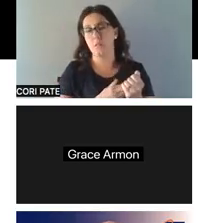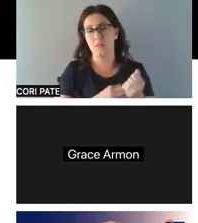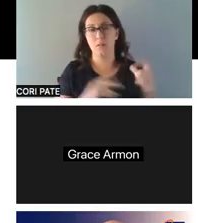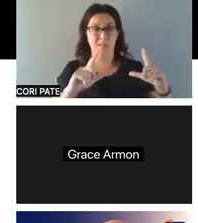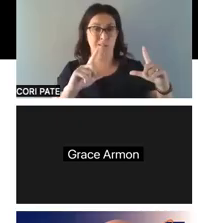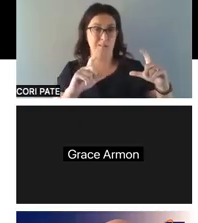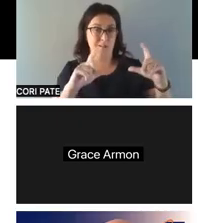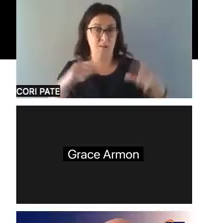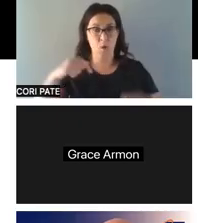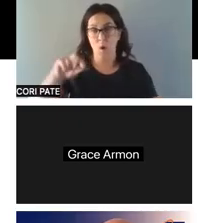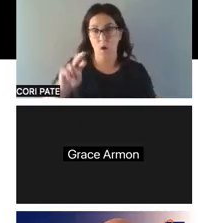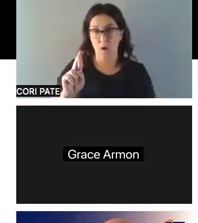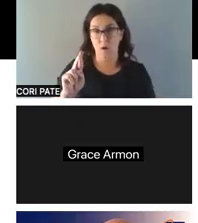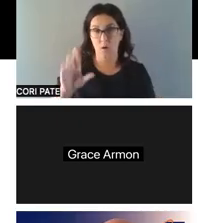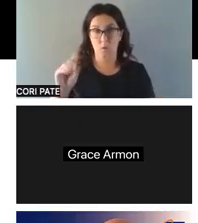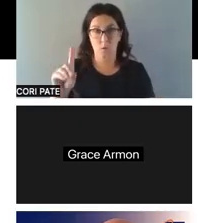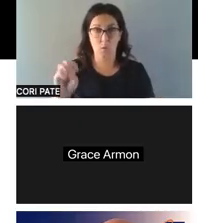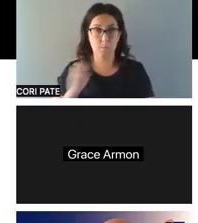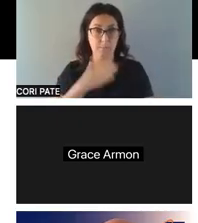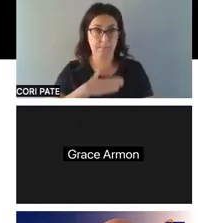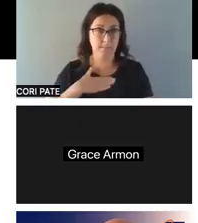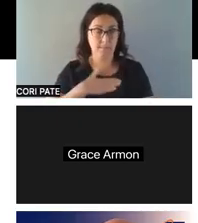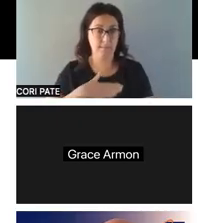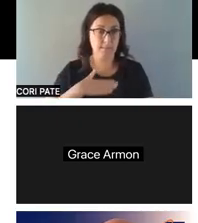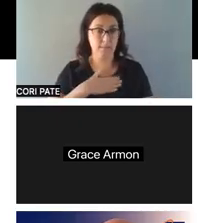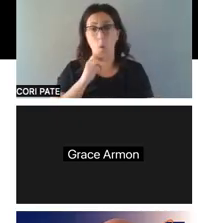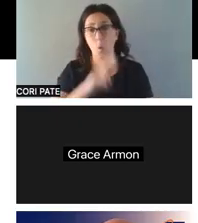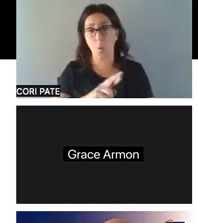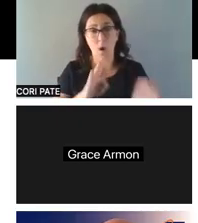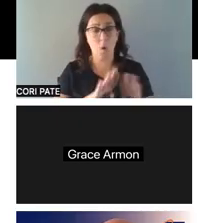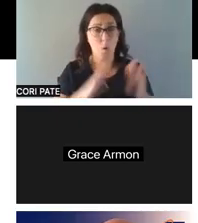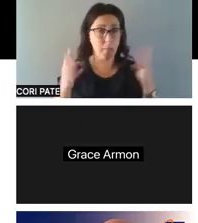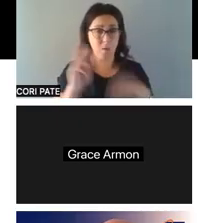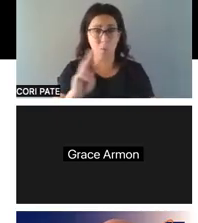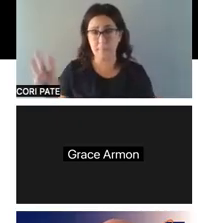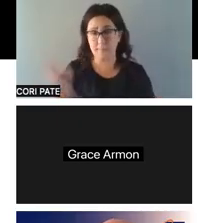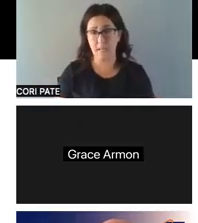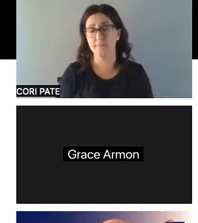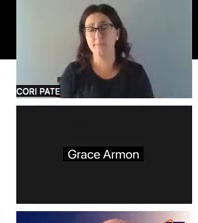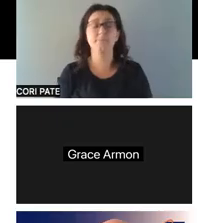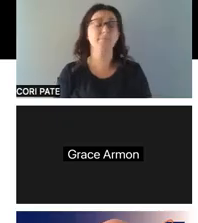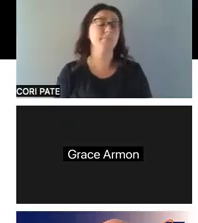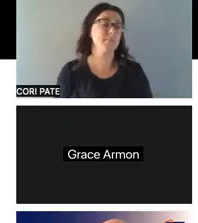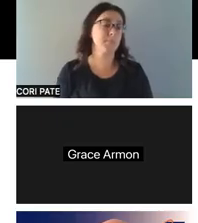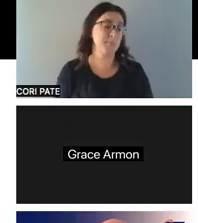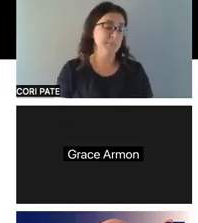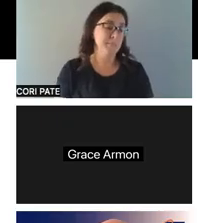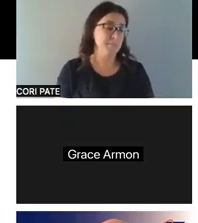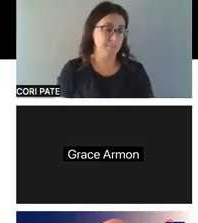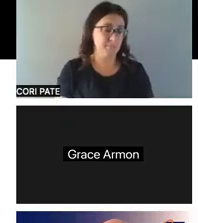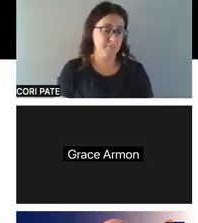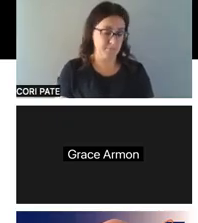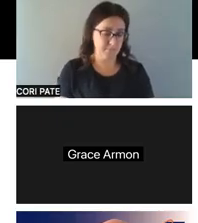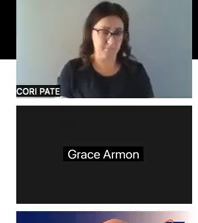into Slido. So if you could either open a web page on your laptop or on your computer, or just use